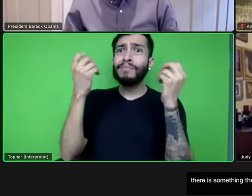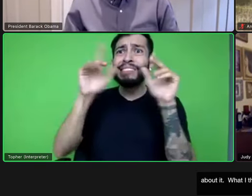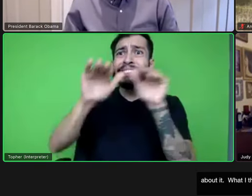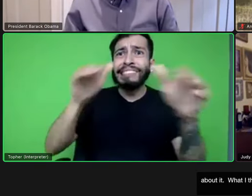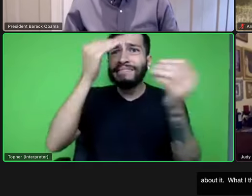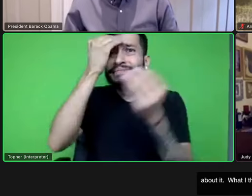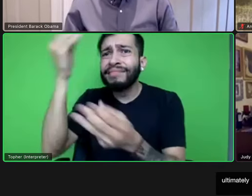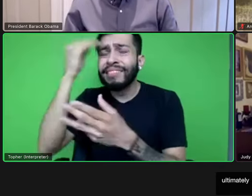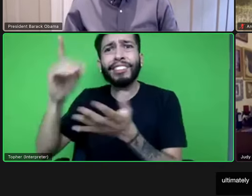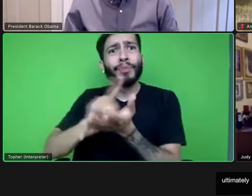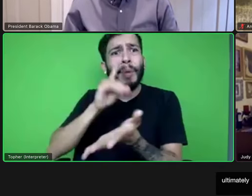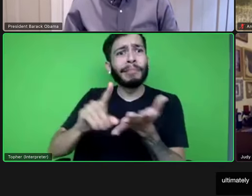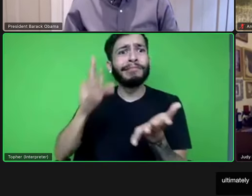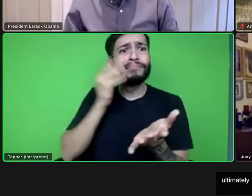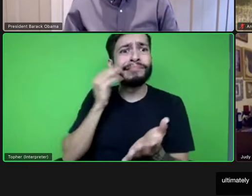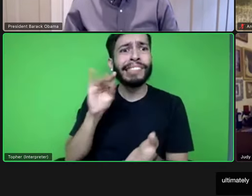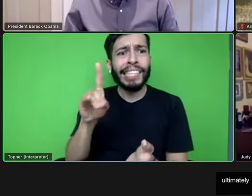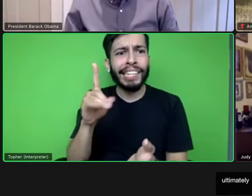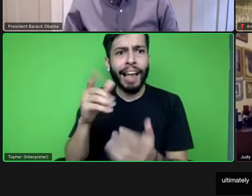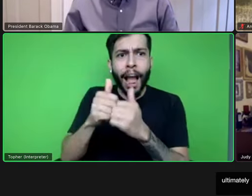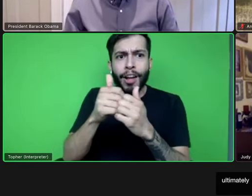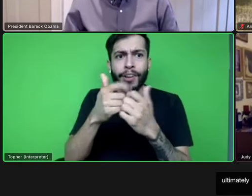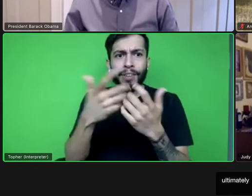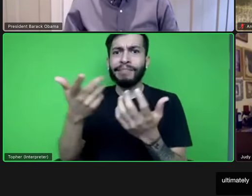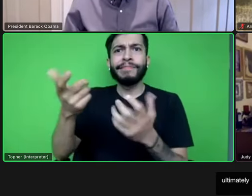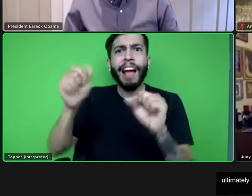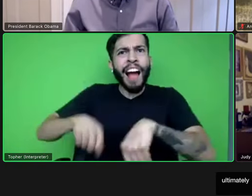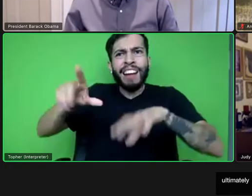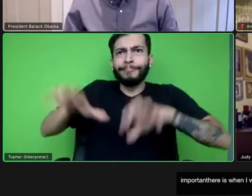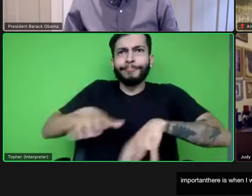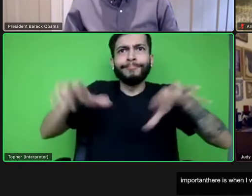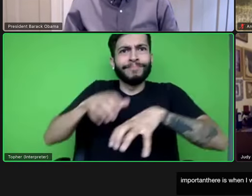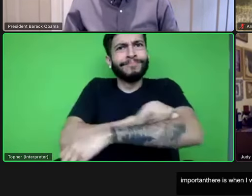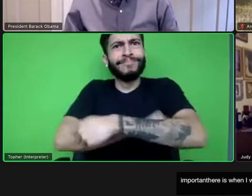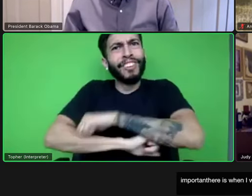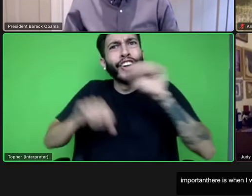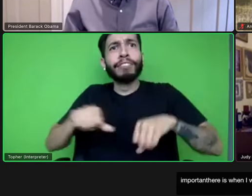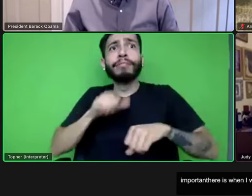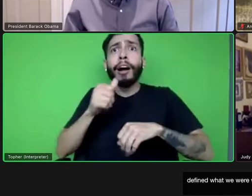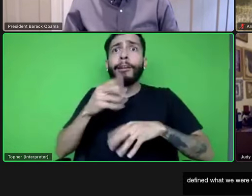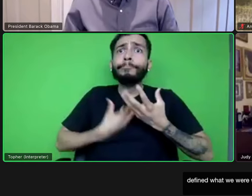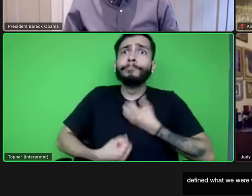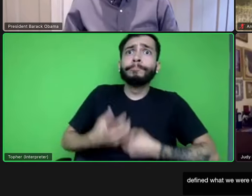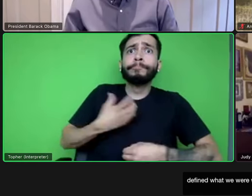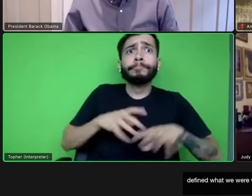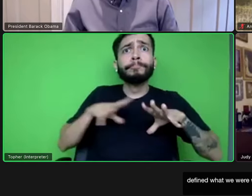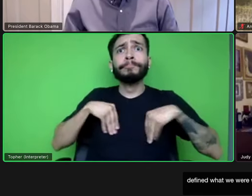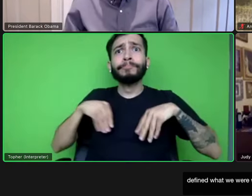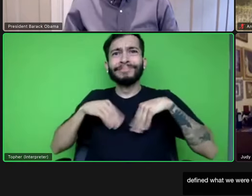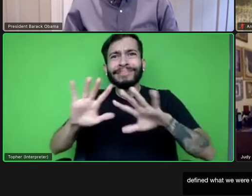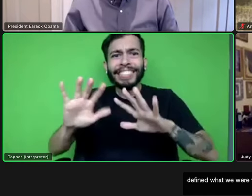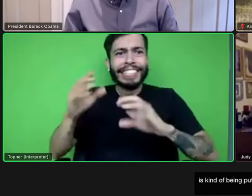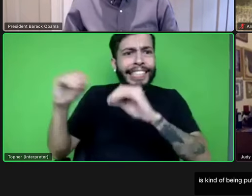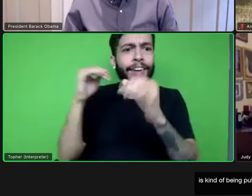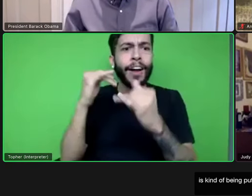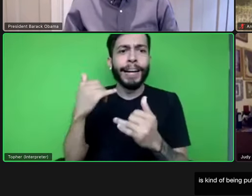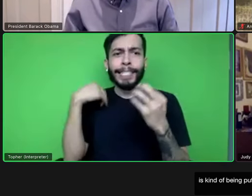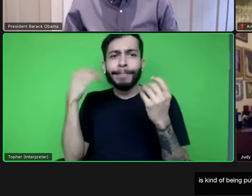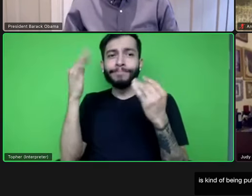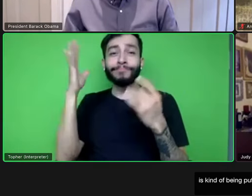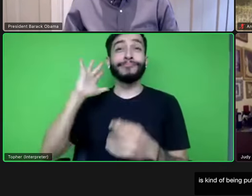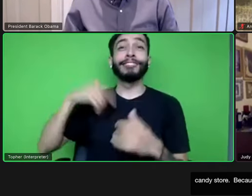is when I was younger, I defined what we were working on as kind of being put into a candy store, because there were so